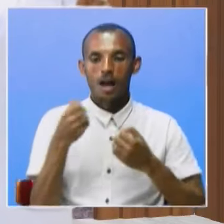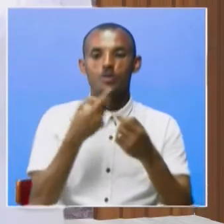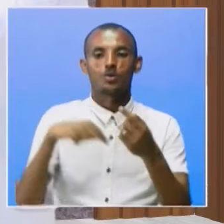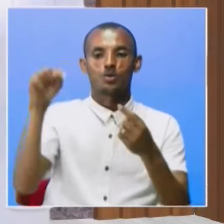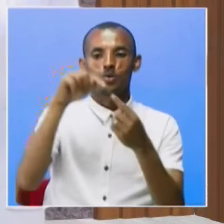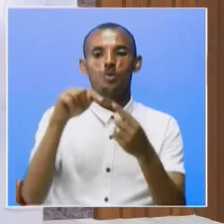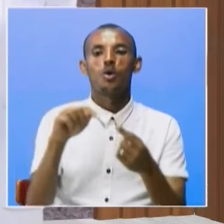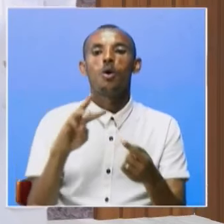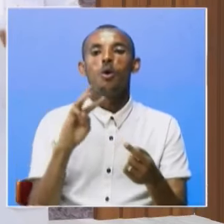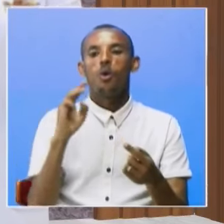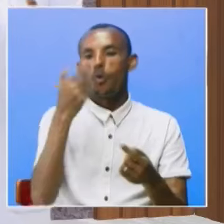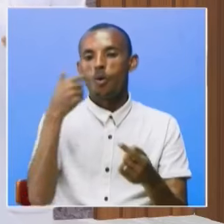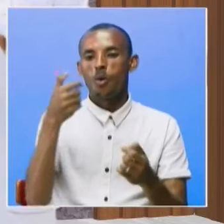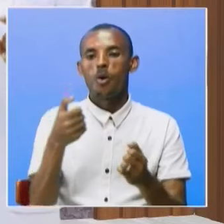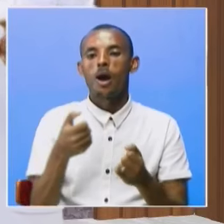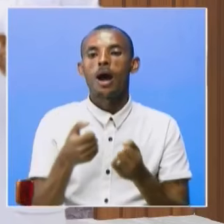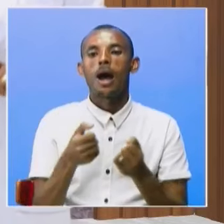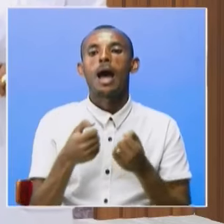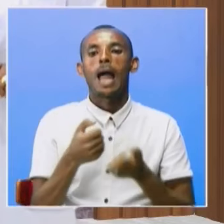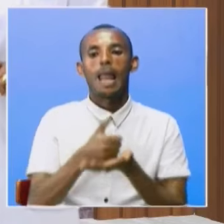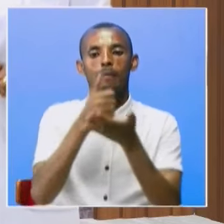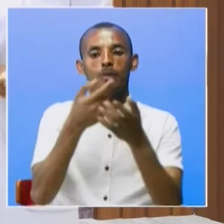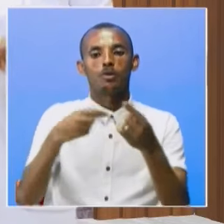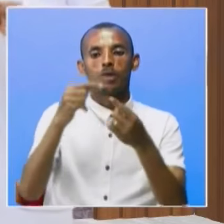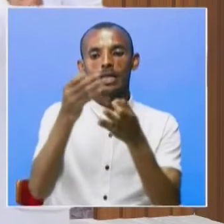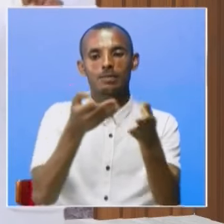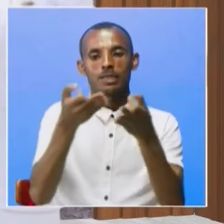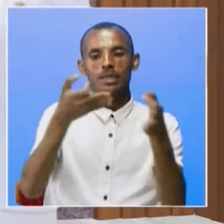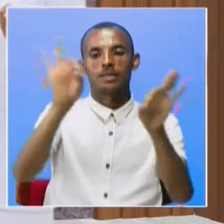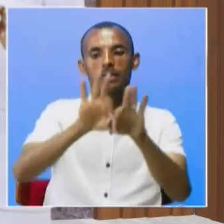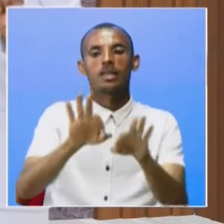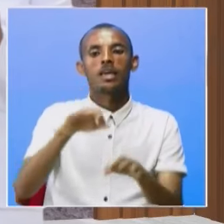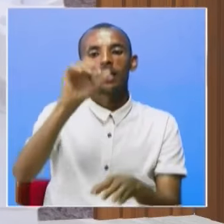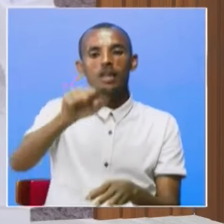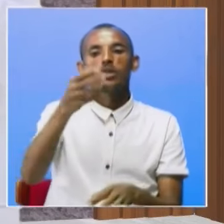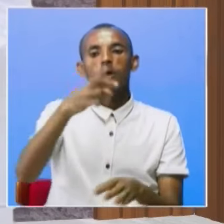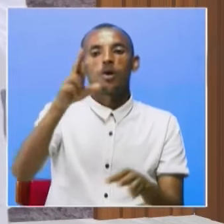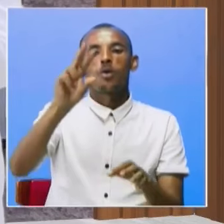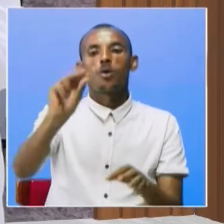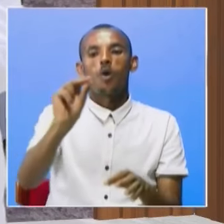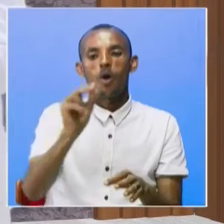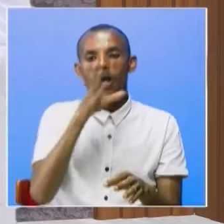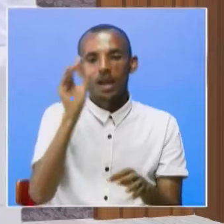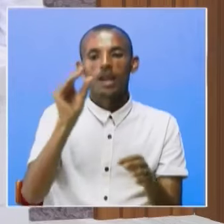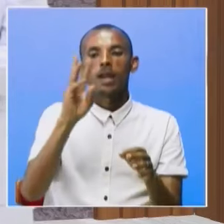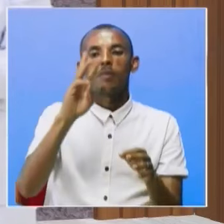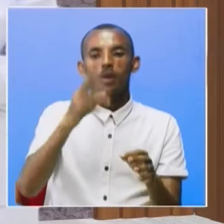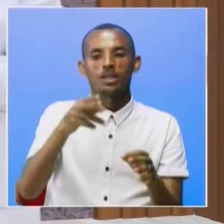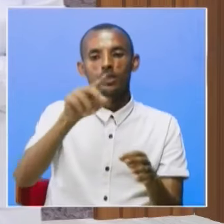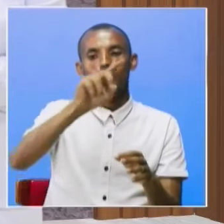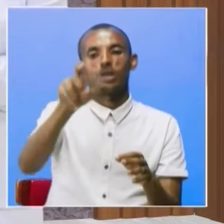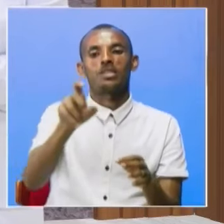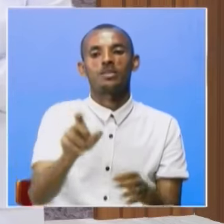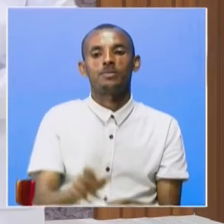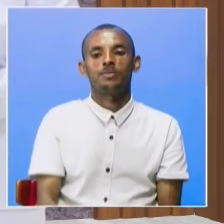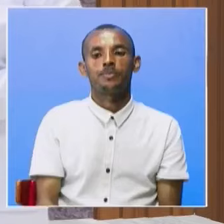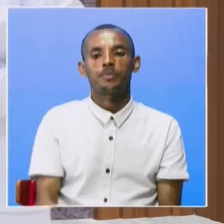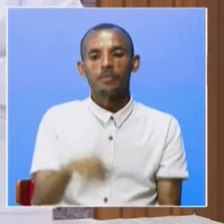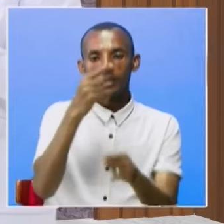who help us to express necessity, with yes or no and WH questions, right?